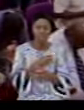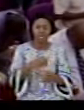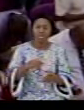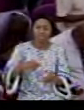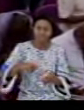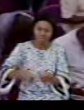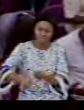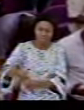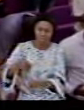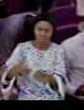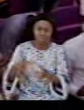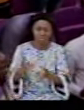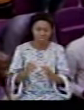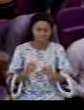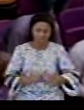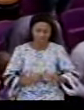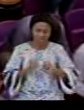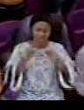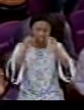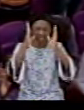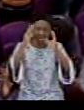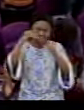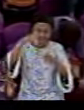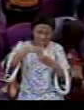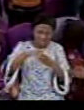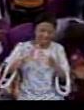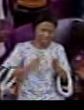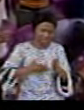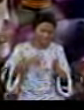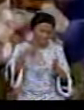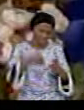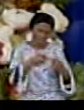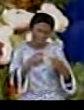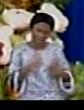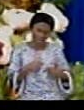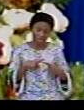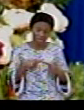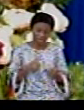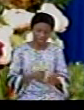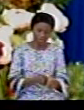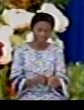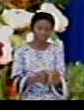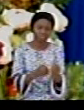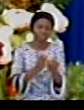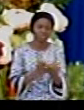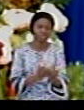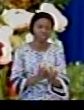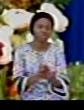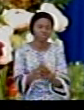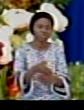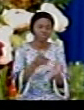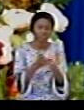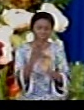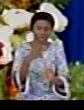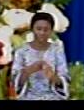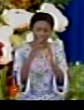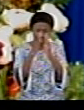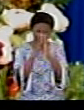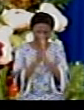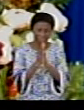well of commitment into our hearts to follow through in Jesus'